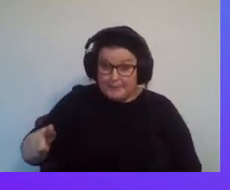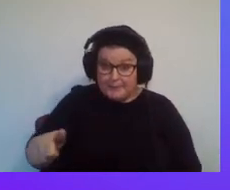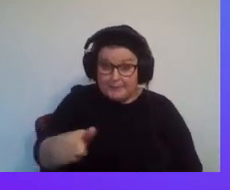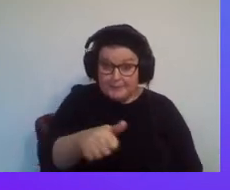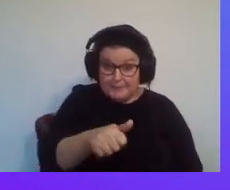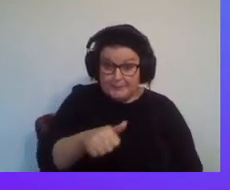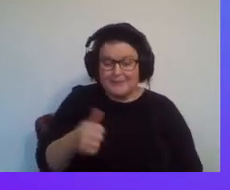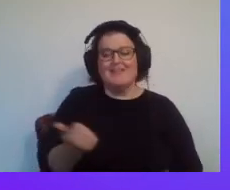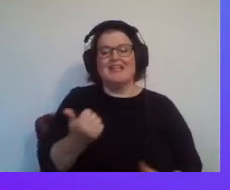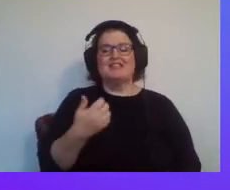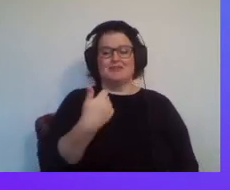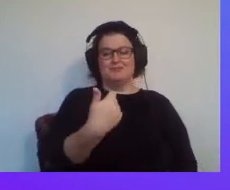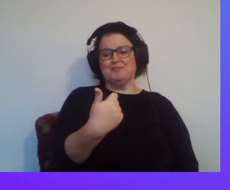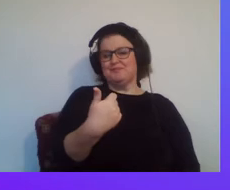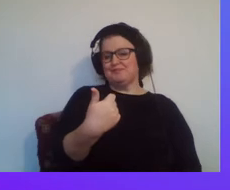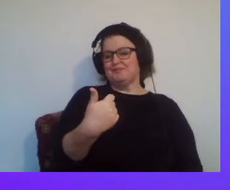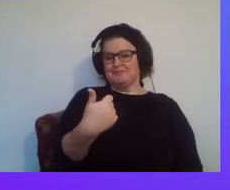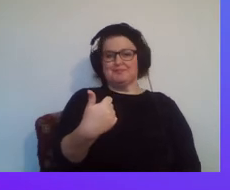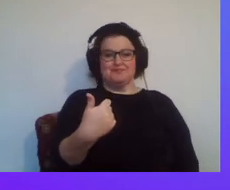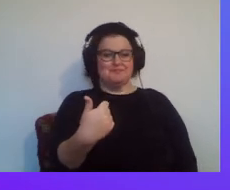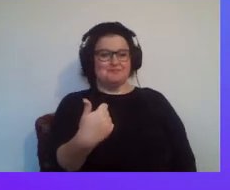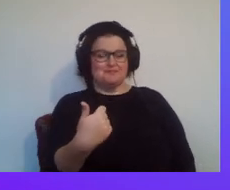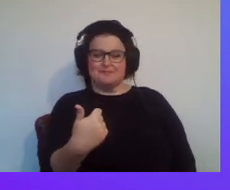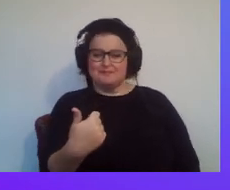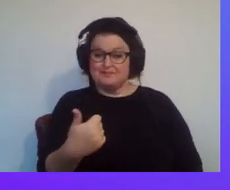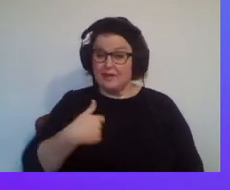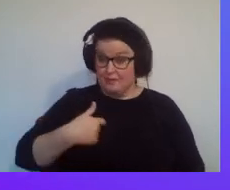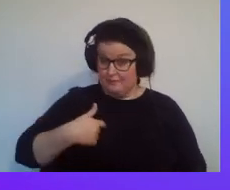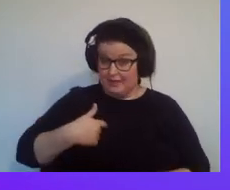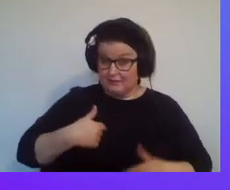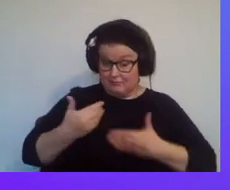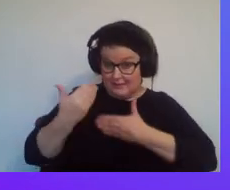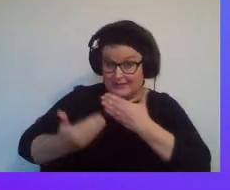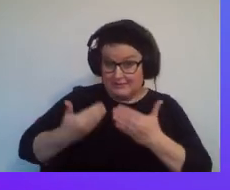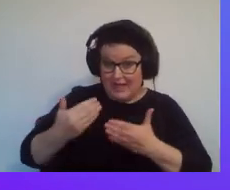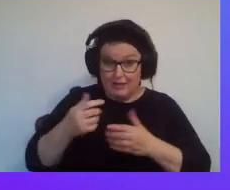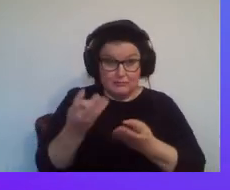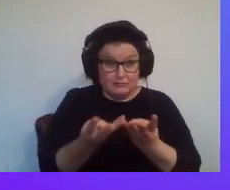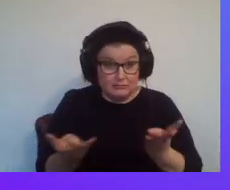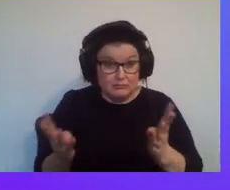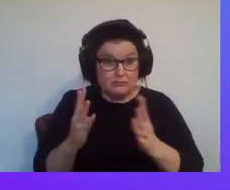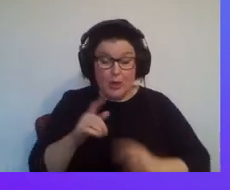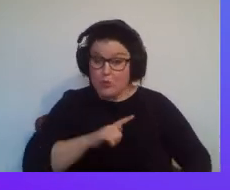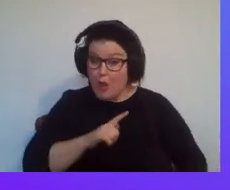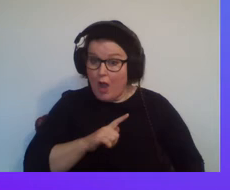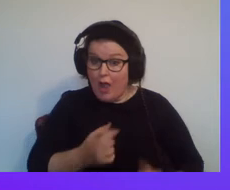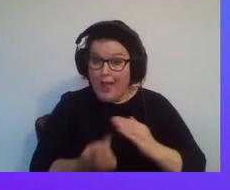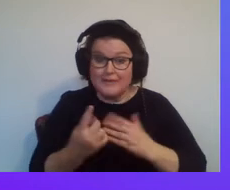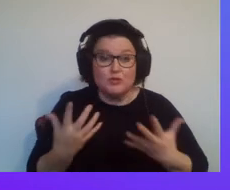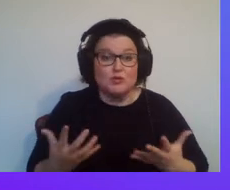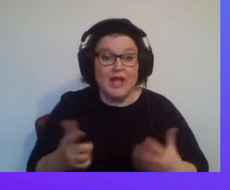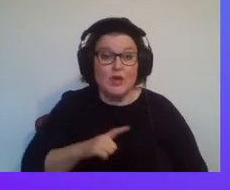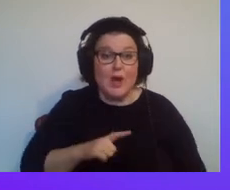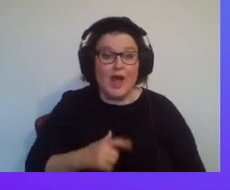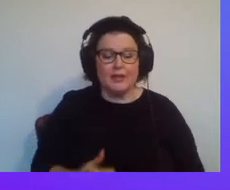We have. Okay, so let me just give you a very quick background to this discussion and why we're here. Look, we all know